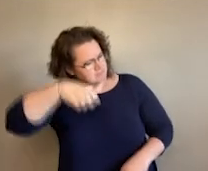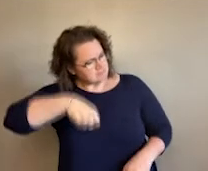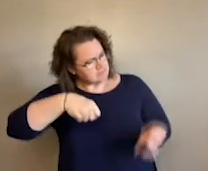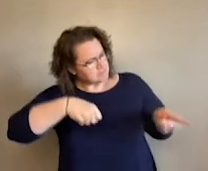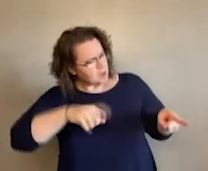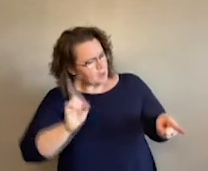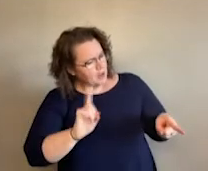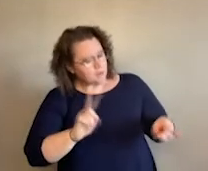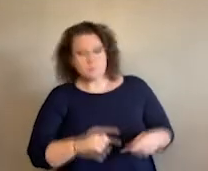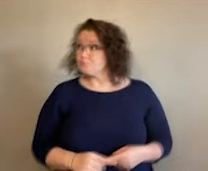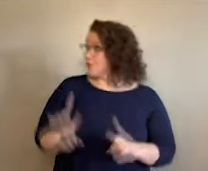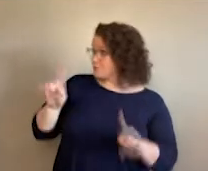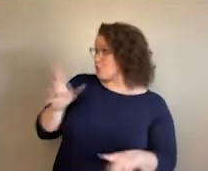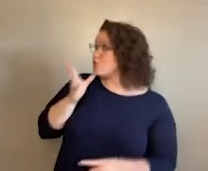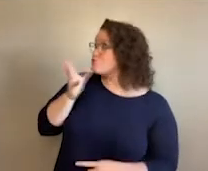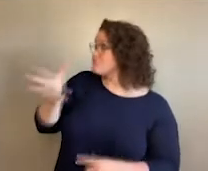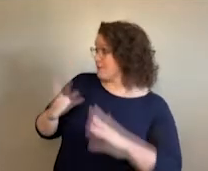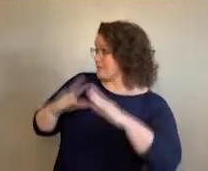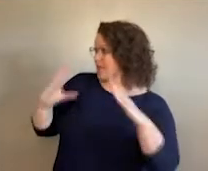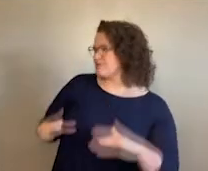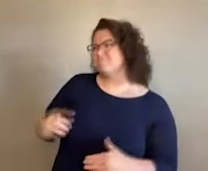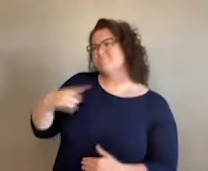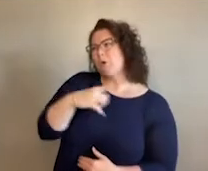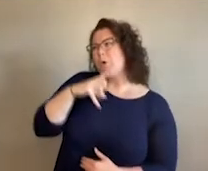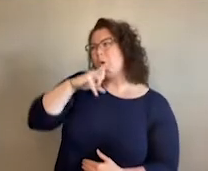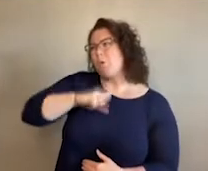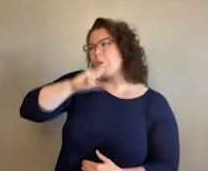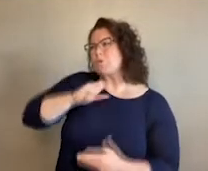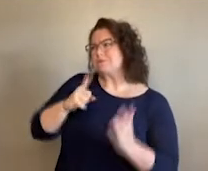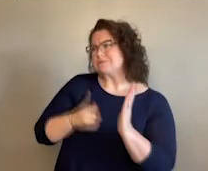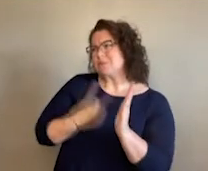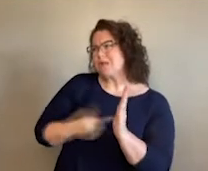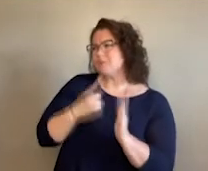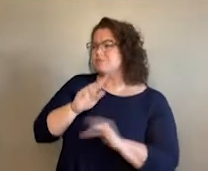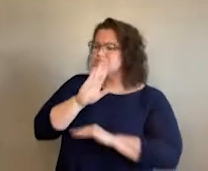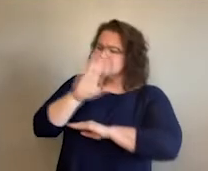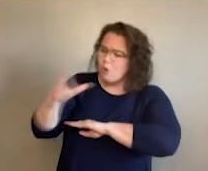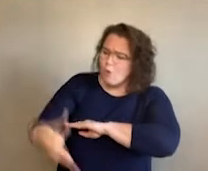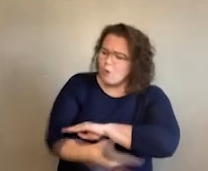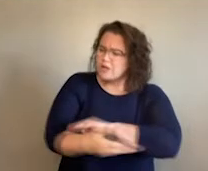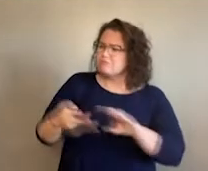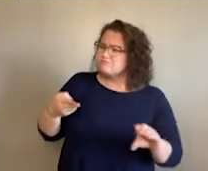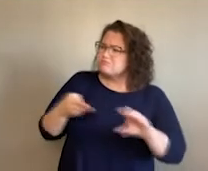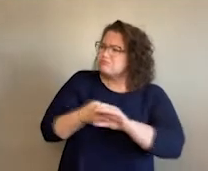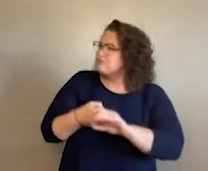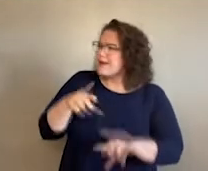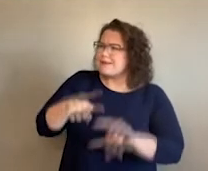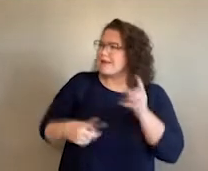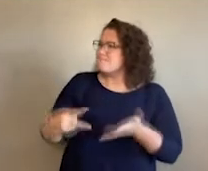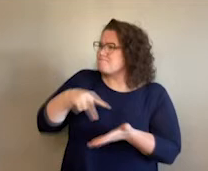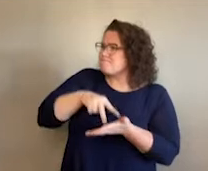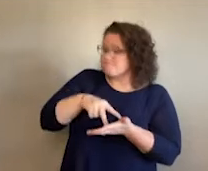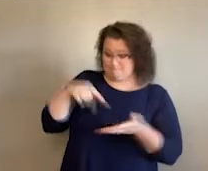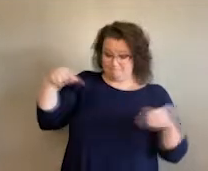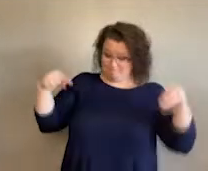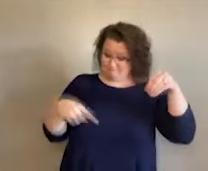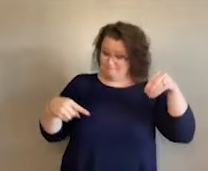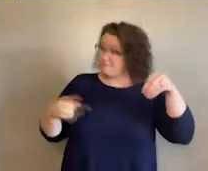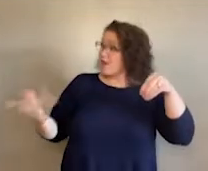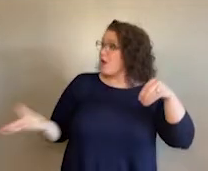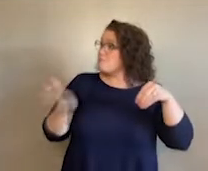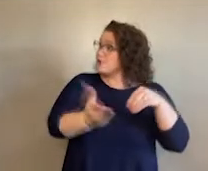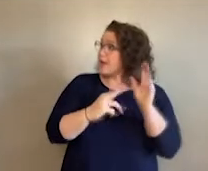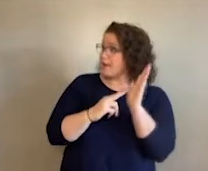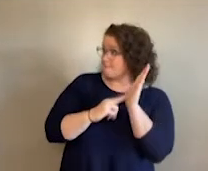to my grandmother's house. She is so old that sometimes she lies in bed and cannot get up, and I am taking her some